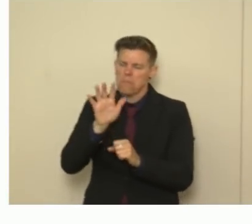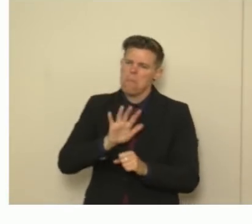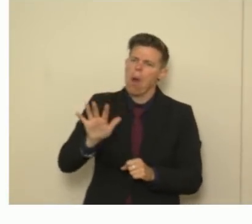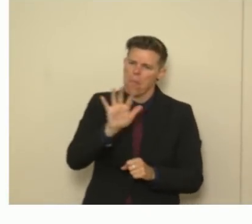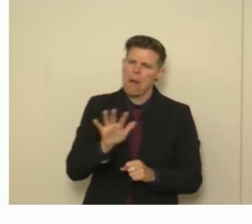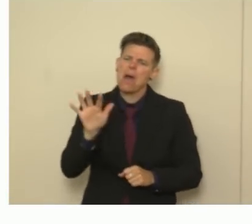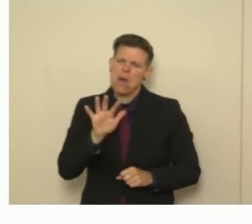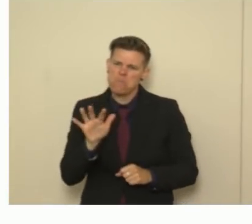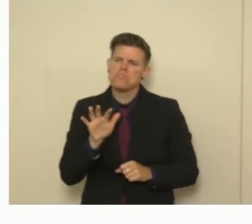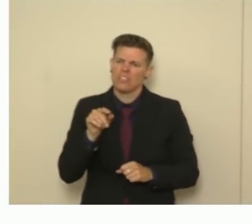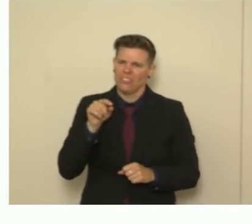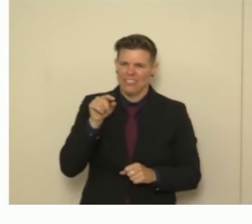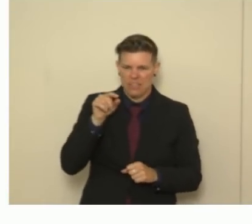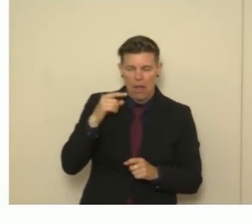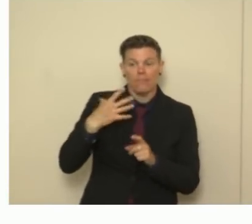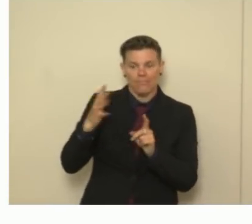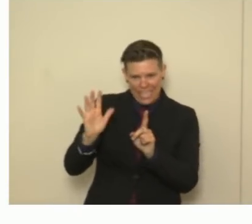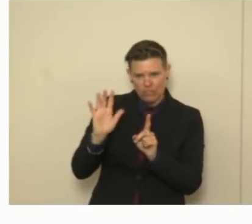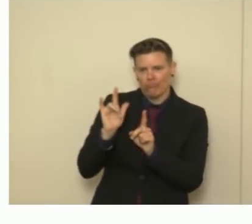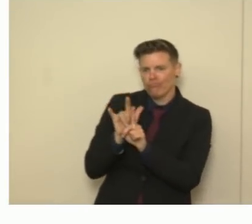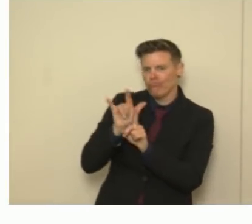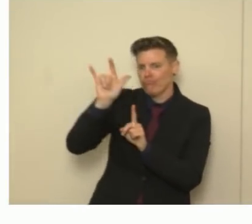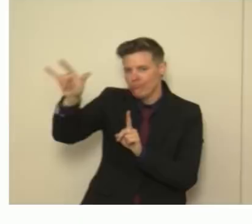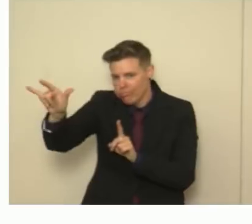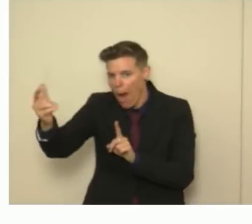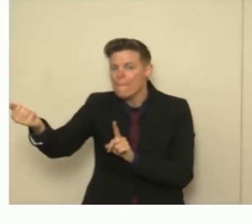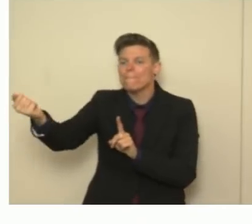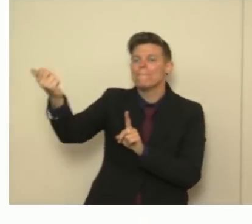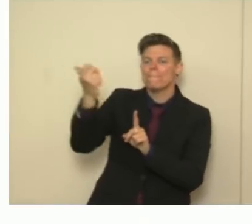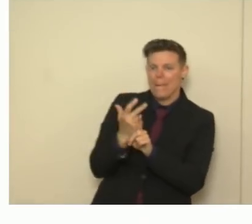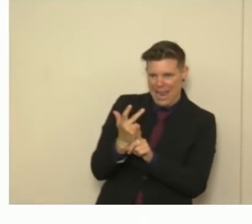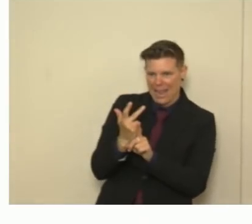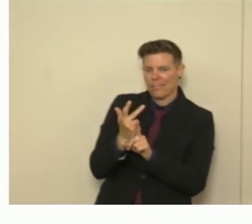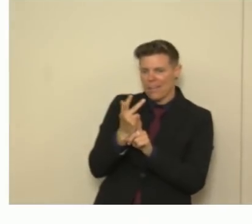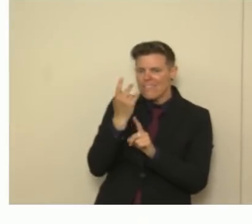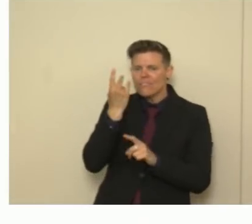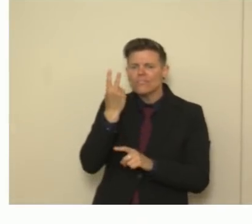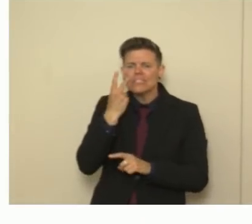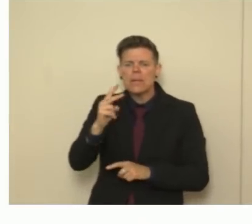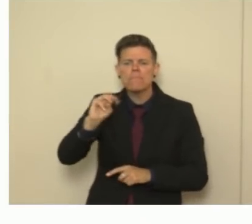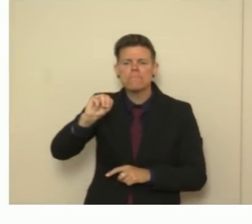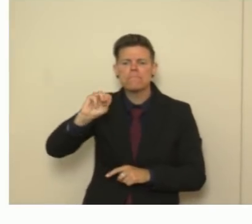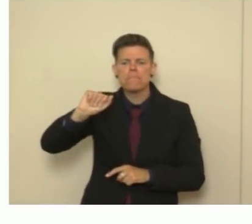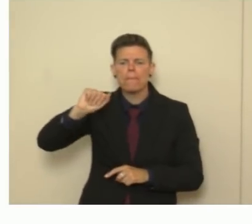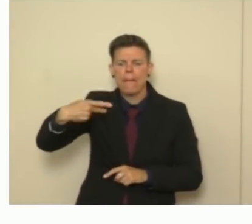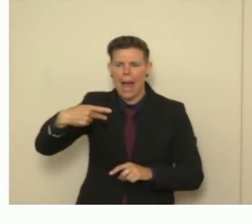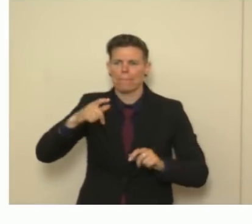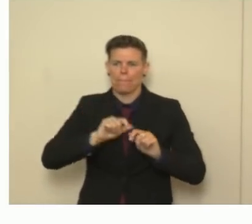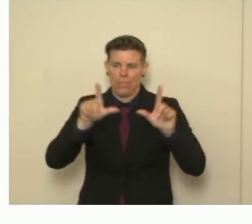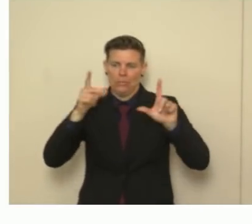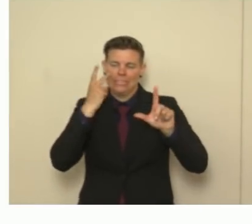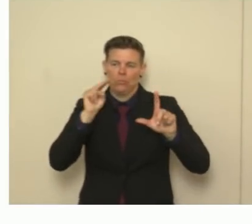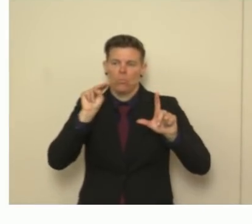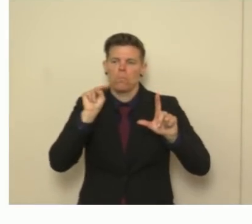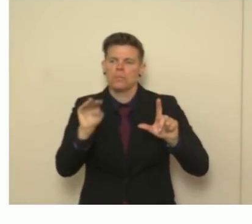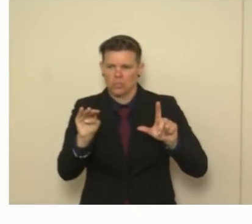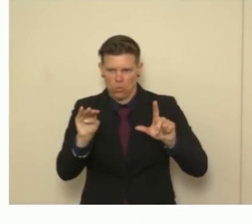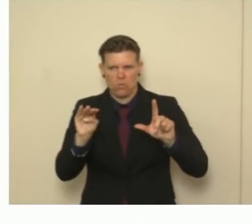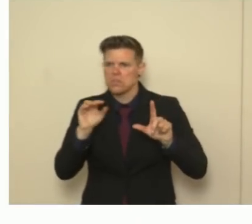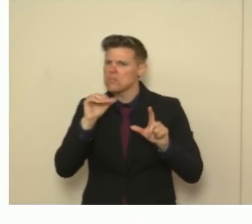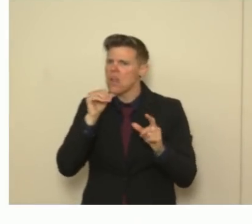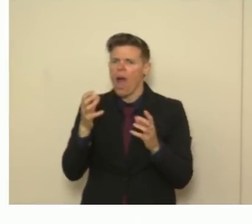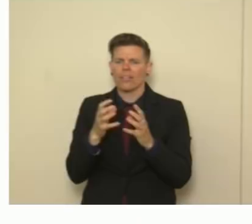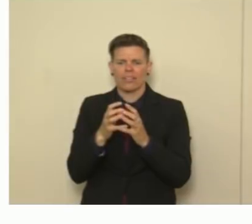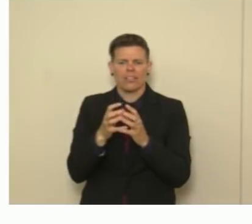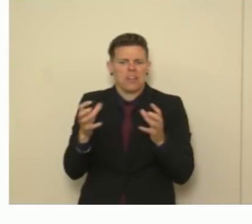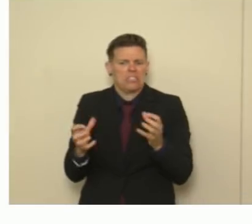have gone out of the state and come back. And if you look at a map of the United States right now and what's happening with COVID, there aren't a lot of safe places. I